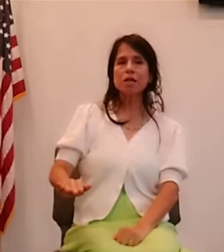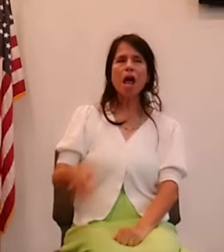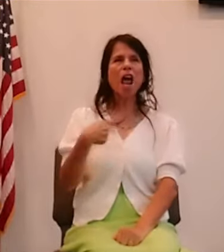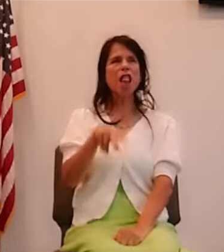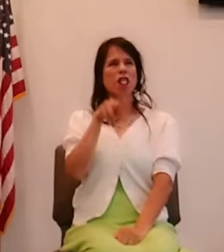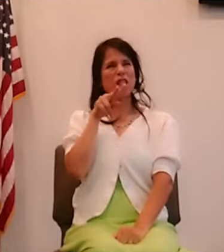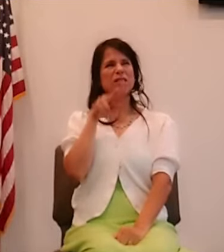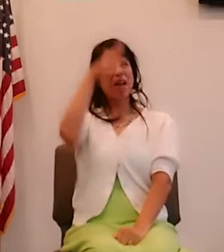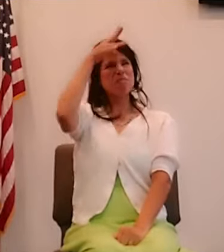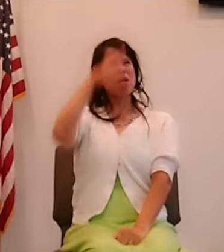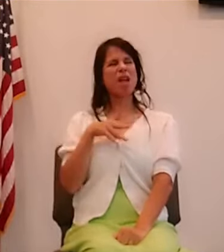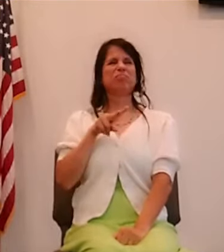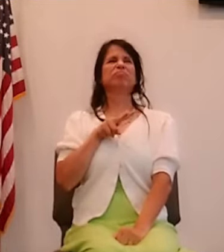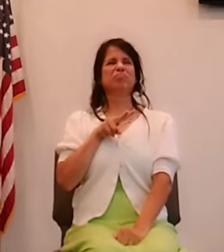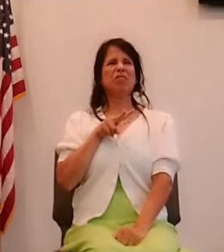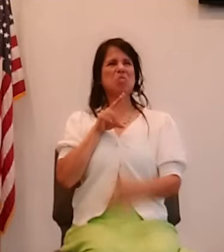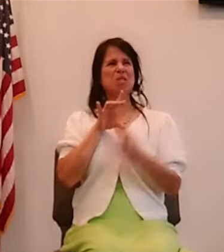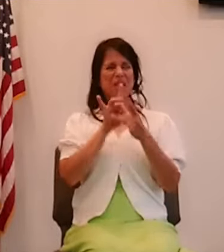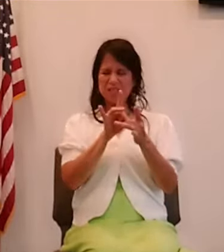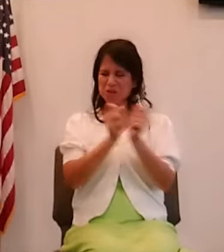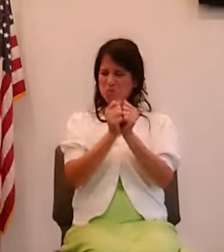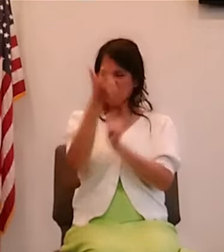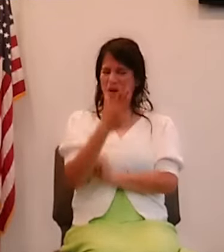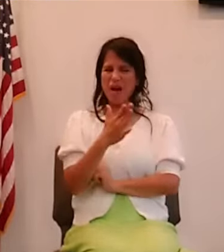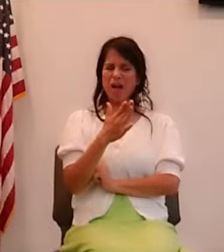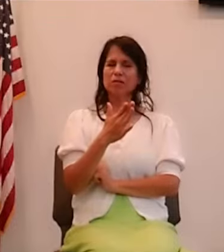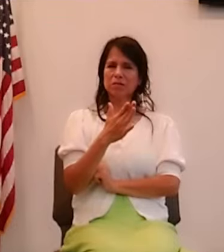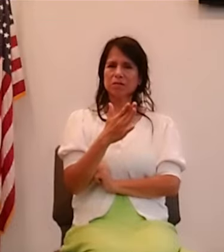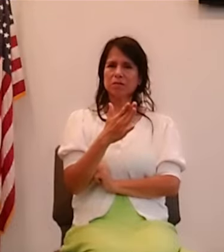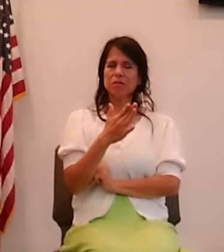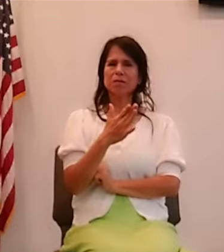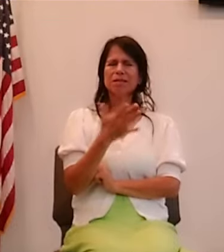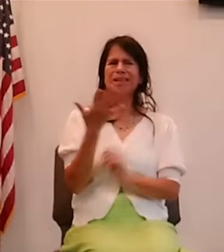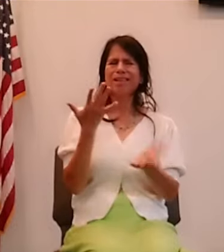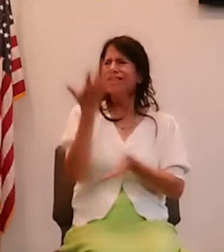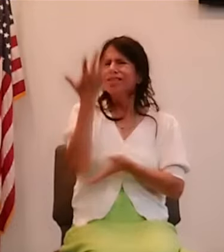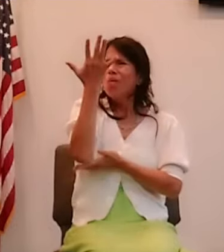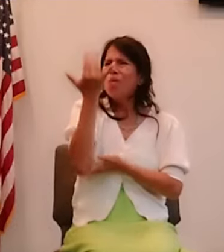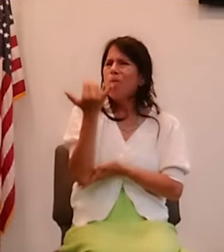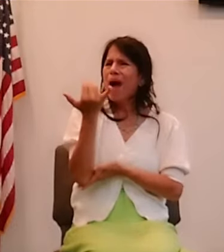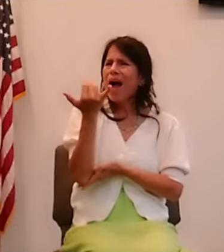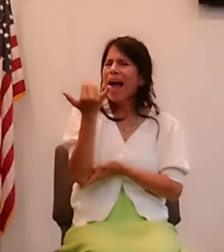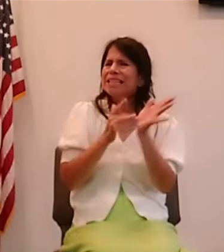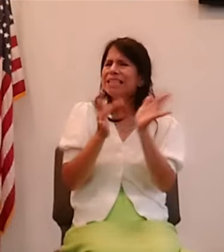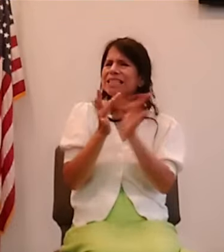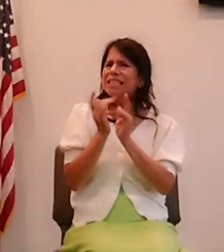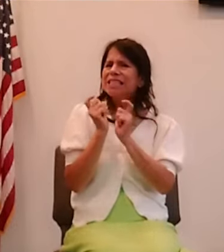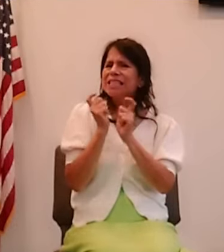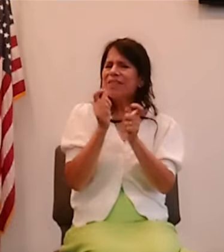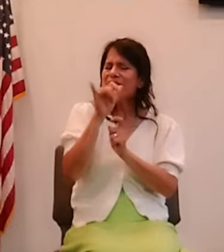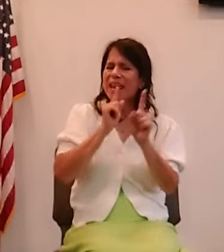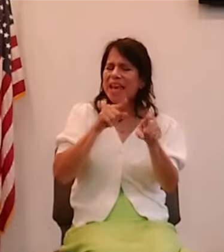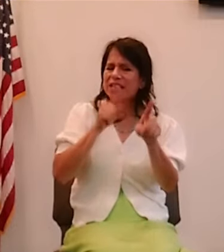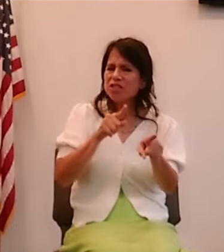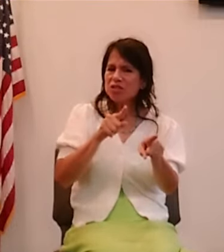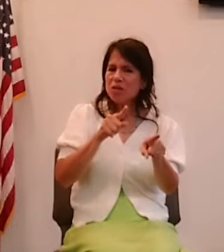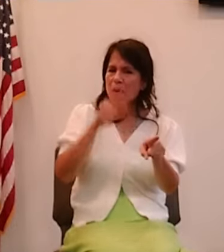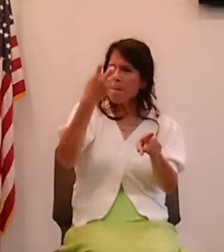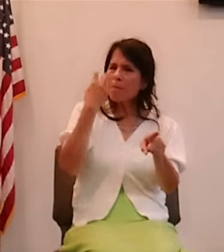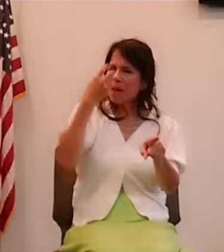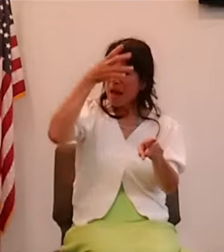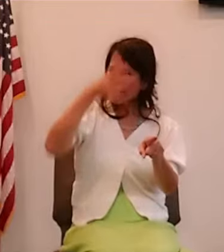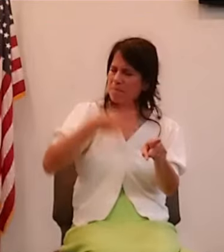God? So we might say, why is Jesus giving this answer? This blind man is healed so God